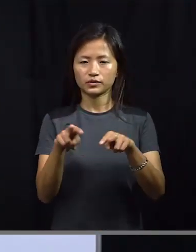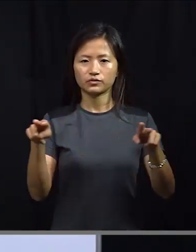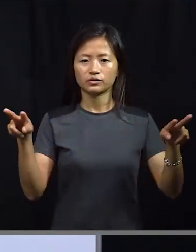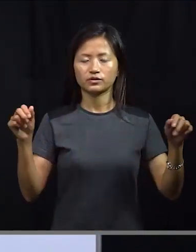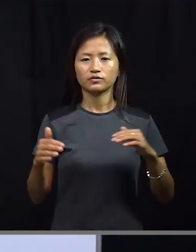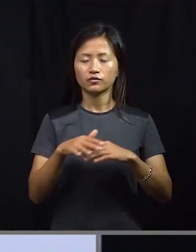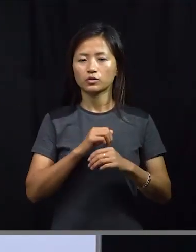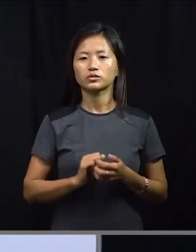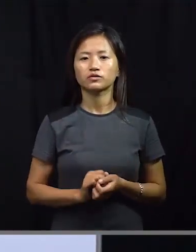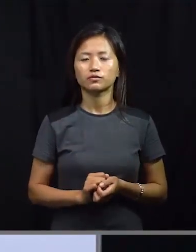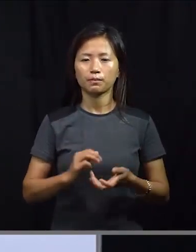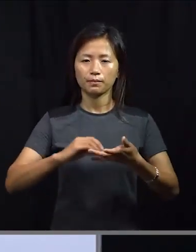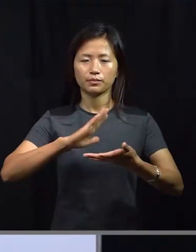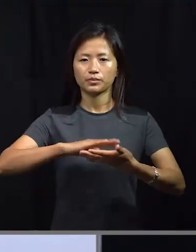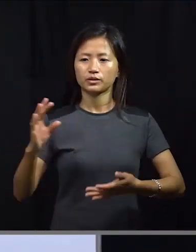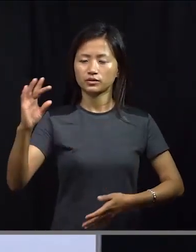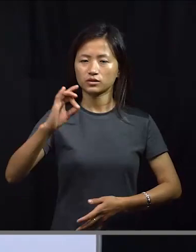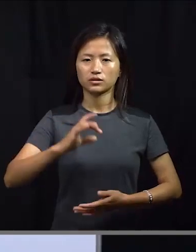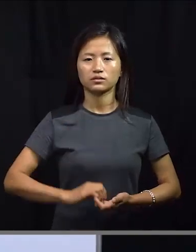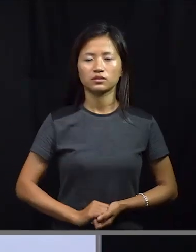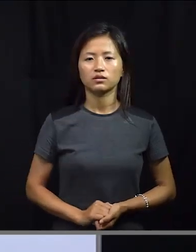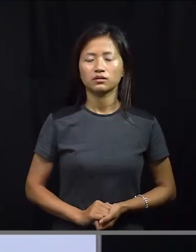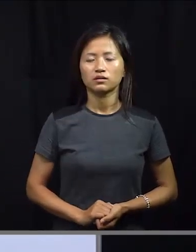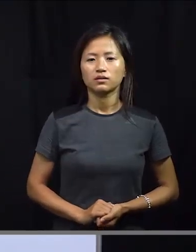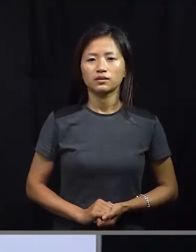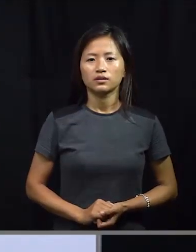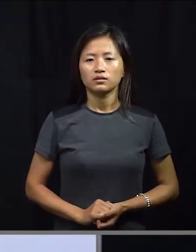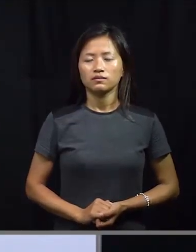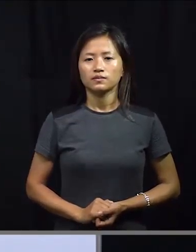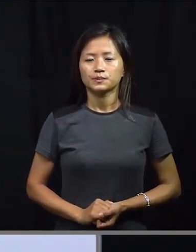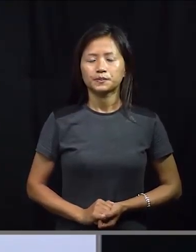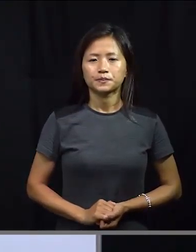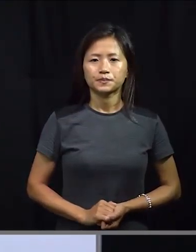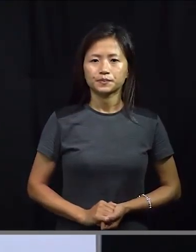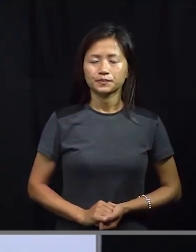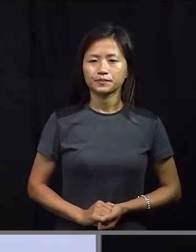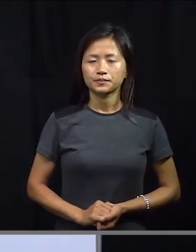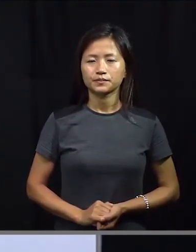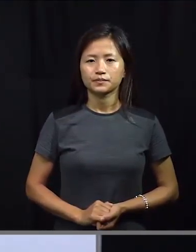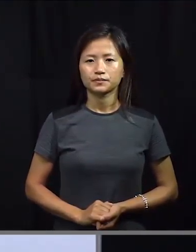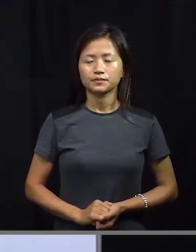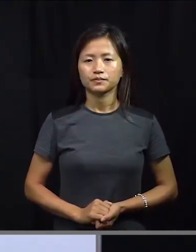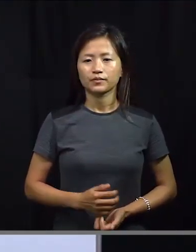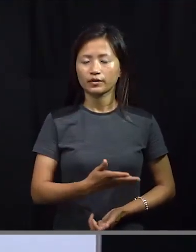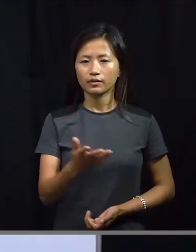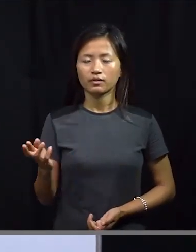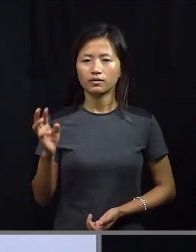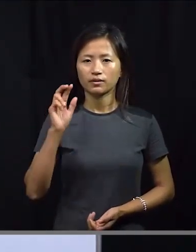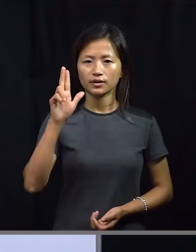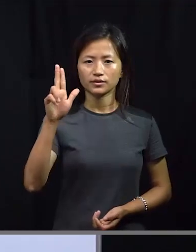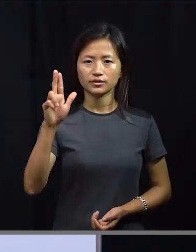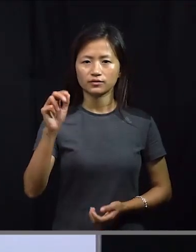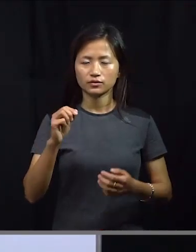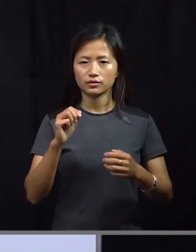forms of marriage again, okay, among the Hindus. Now, there are 8 different forms